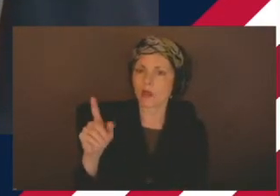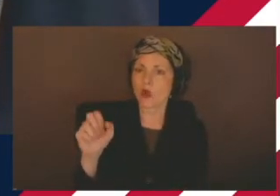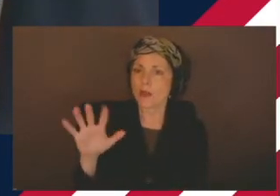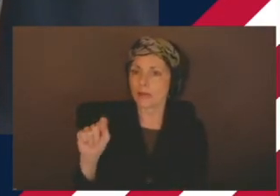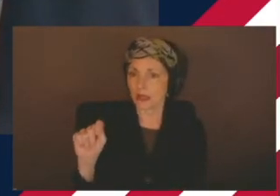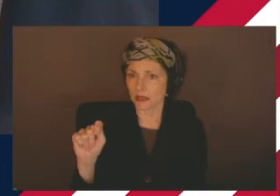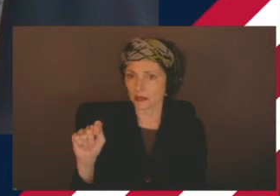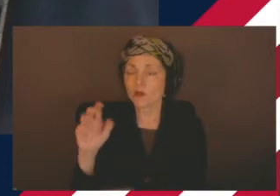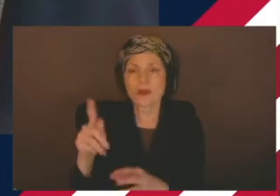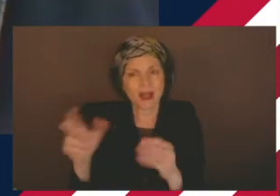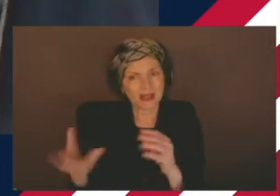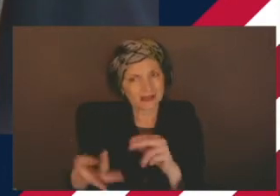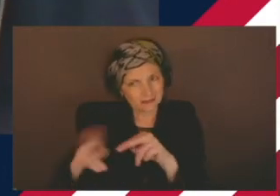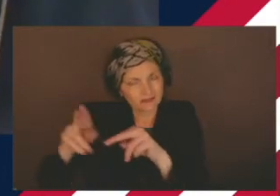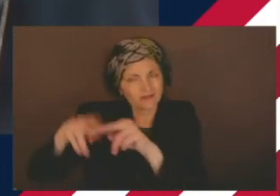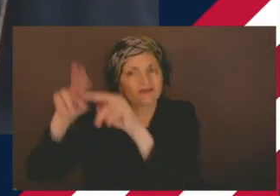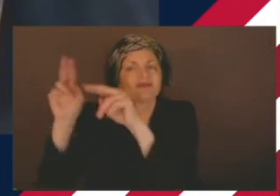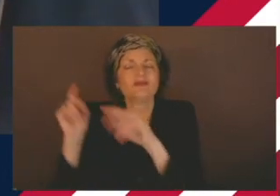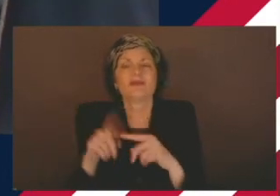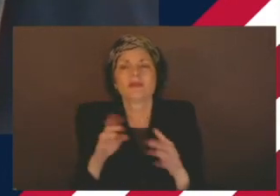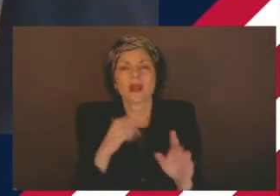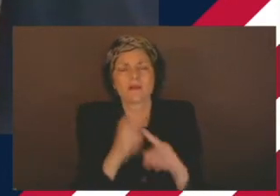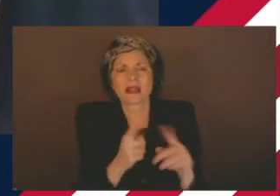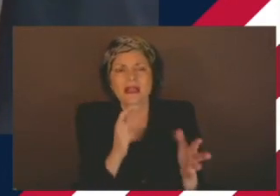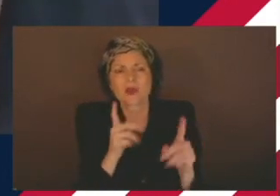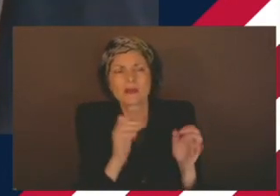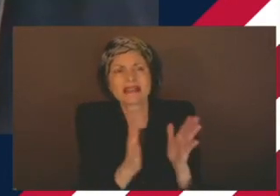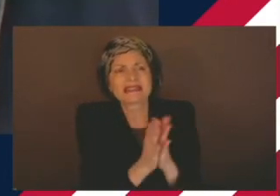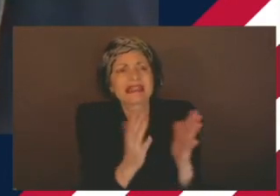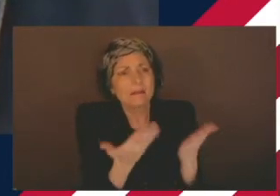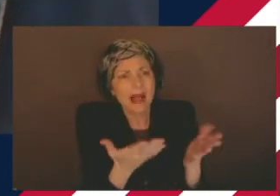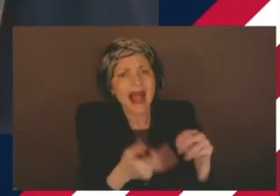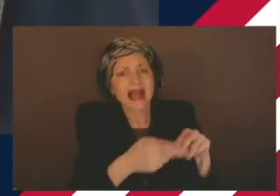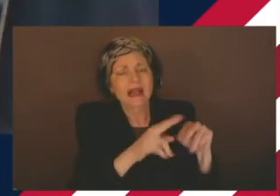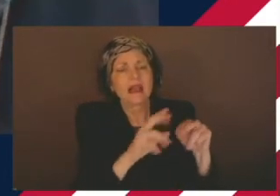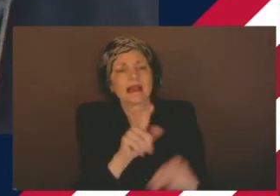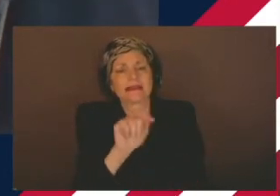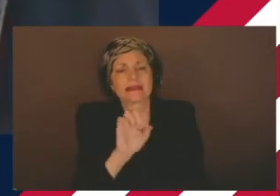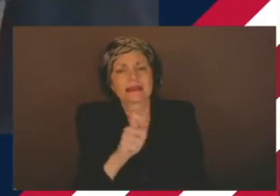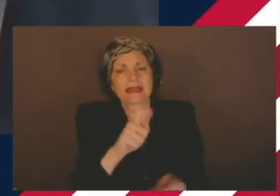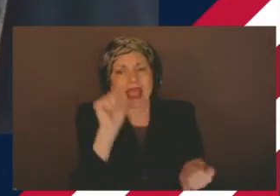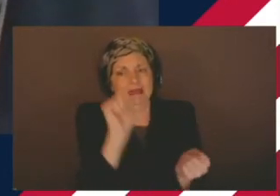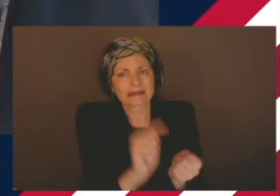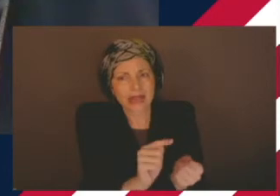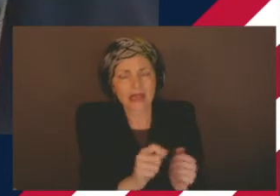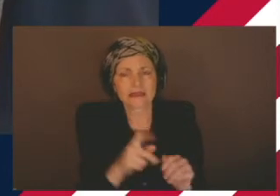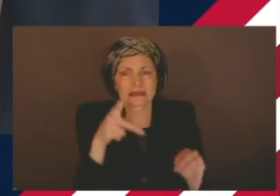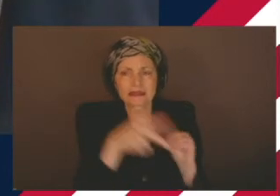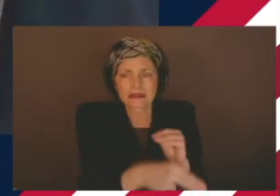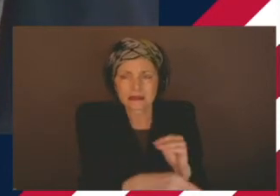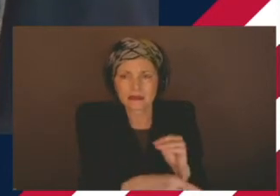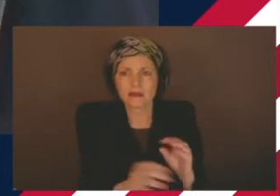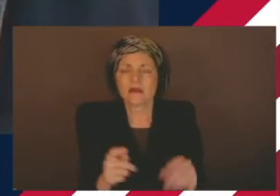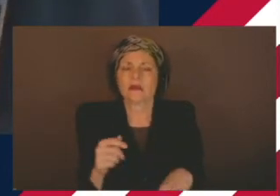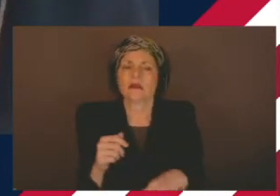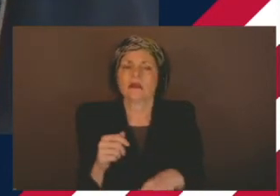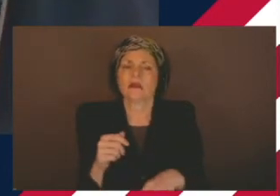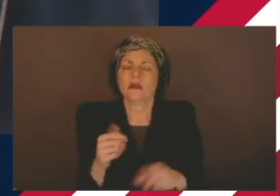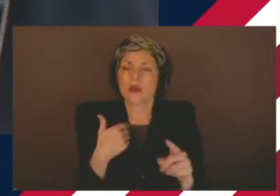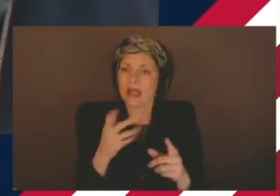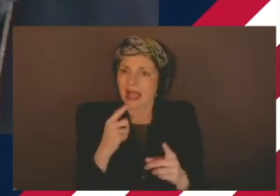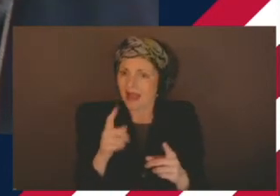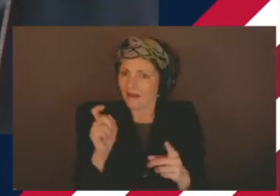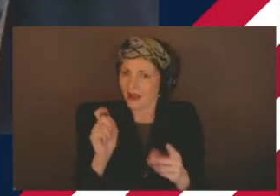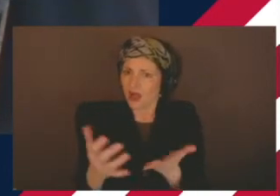cuts. We must establish a universal and guaranteed adequate income and living wages, a minimum of $15 an hour,